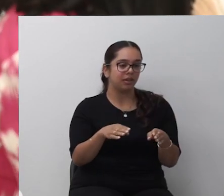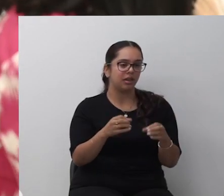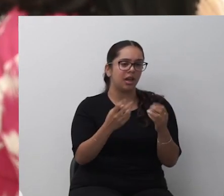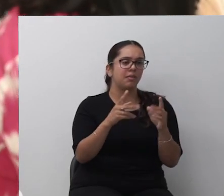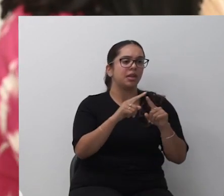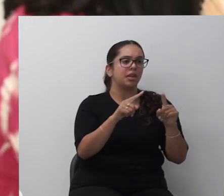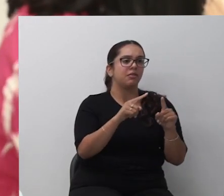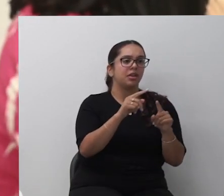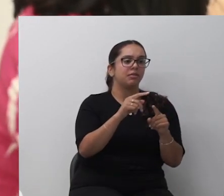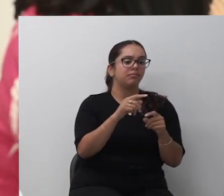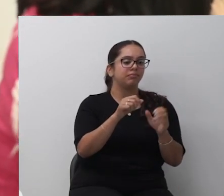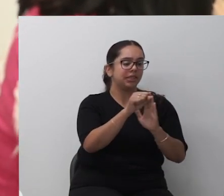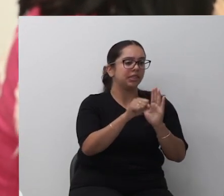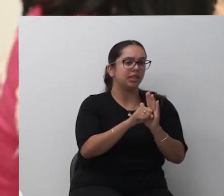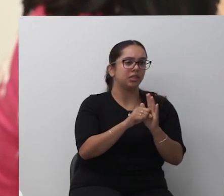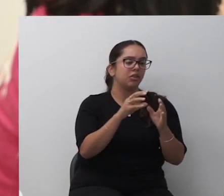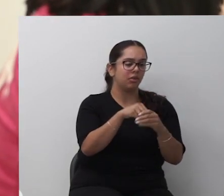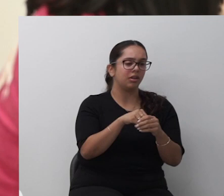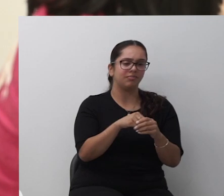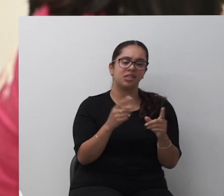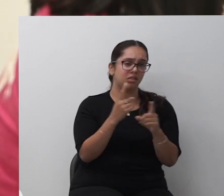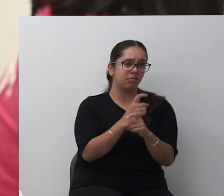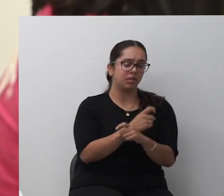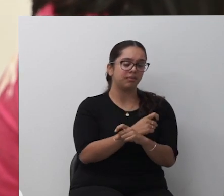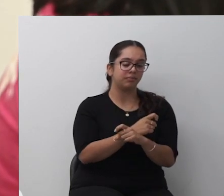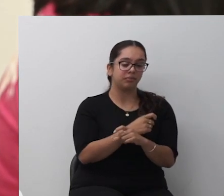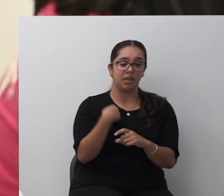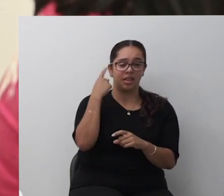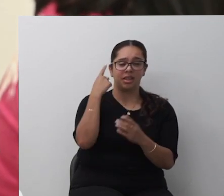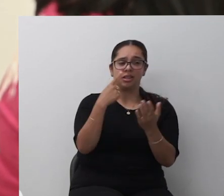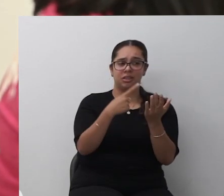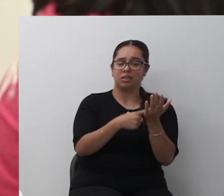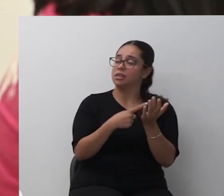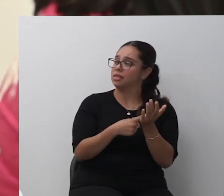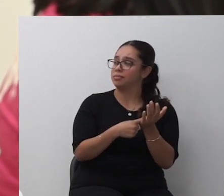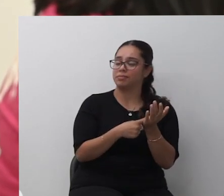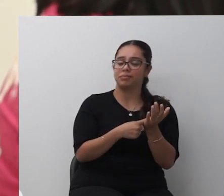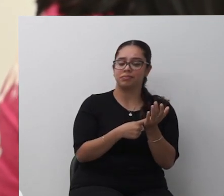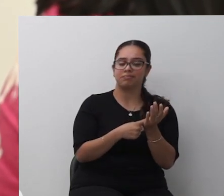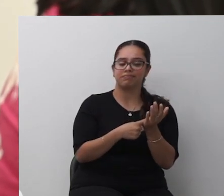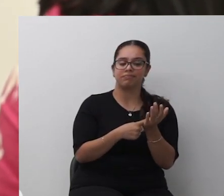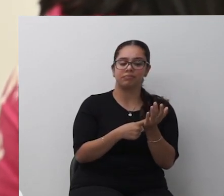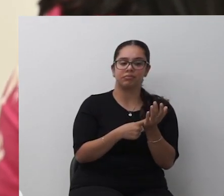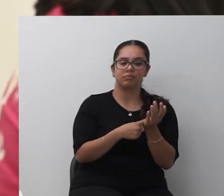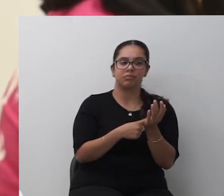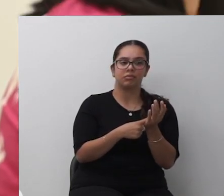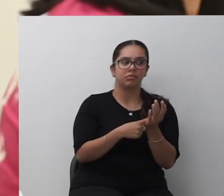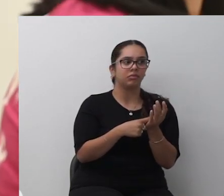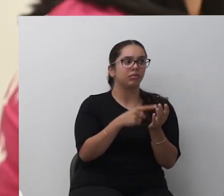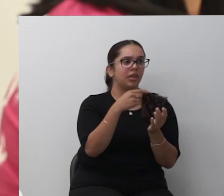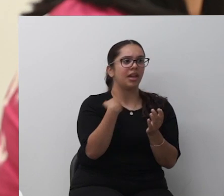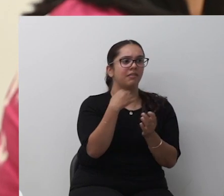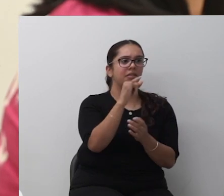are involved in the Korean Peninsula. It's just so complicated. And I think talking to, especially our 30 under 30 Iris is